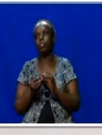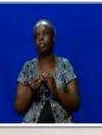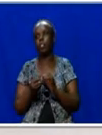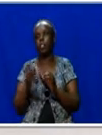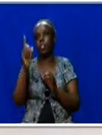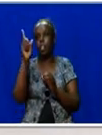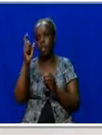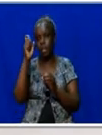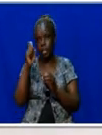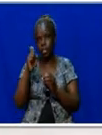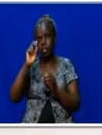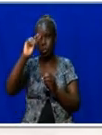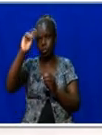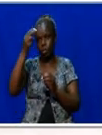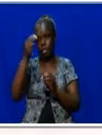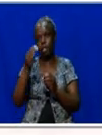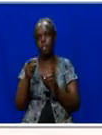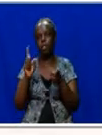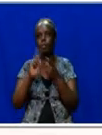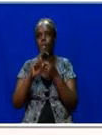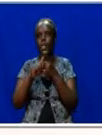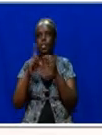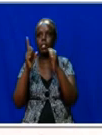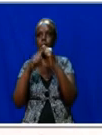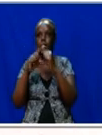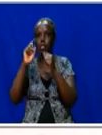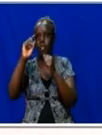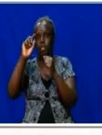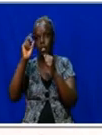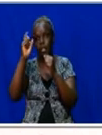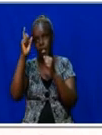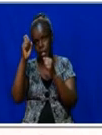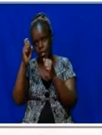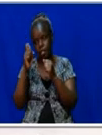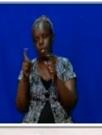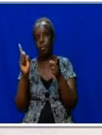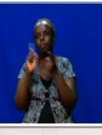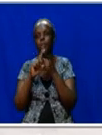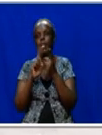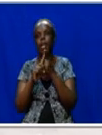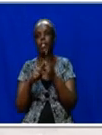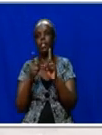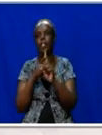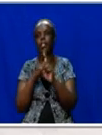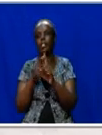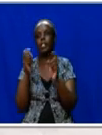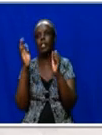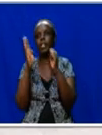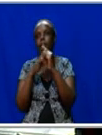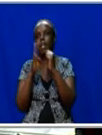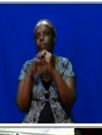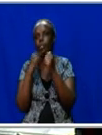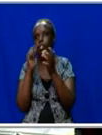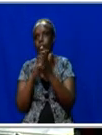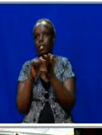squared plus 6x plus 9, we say that